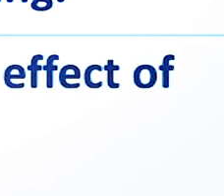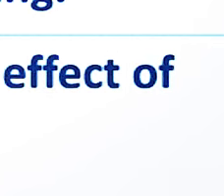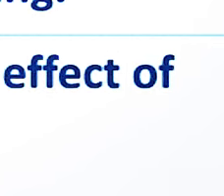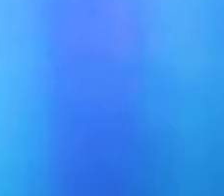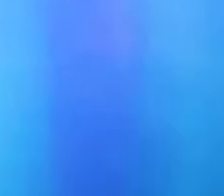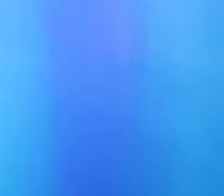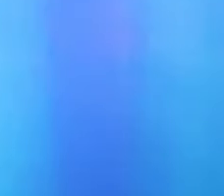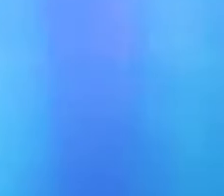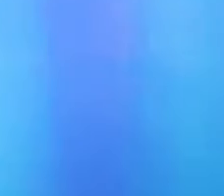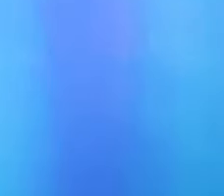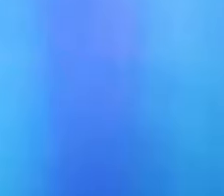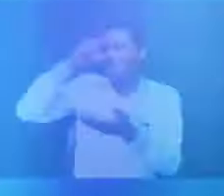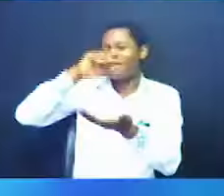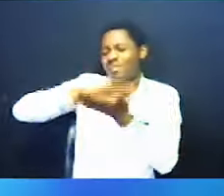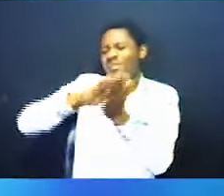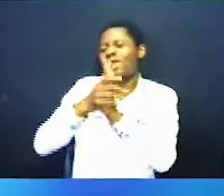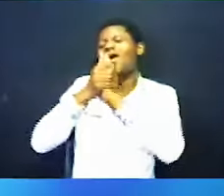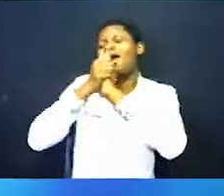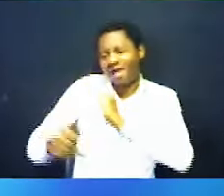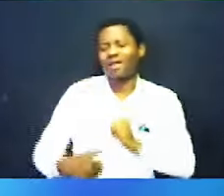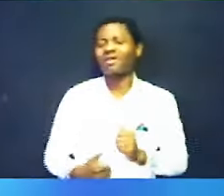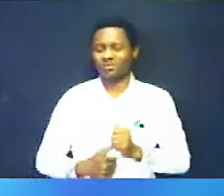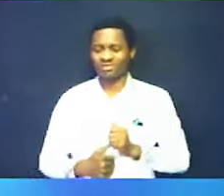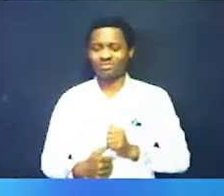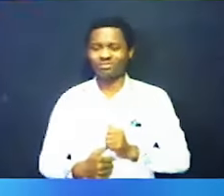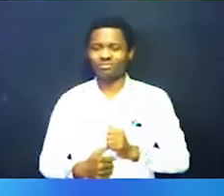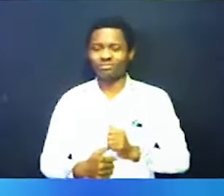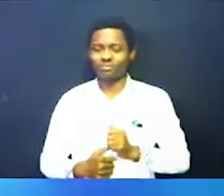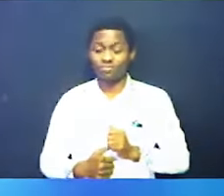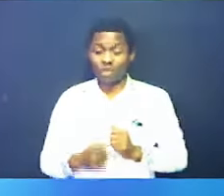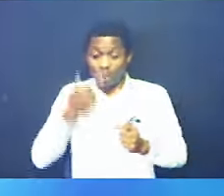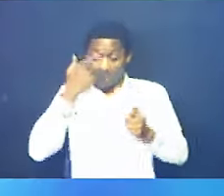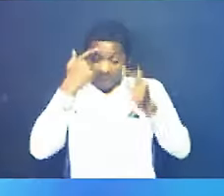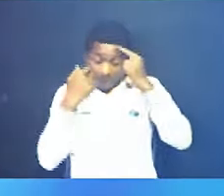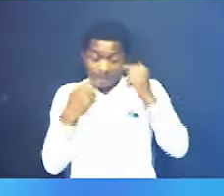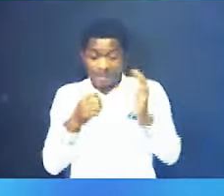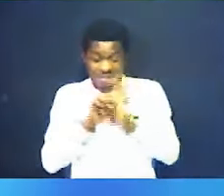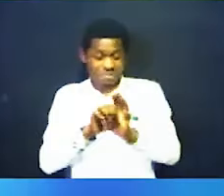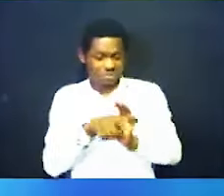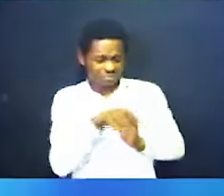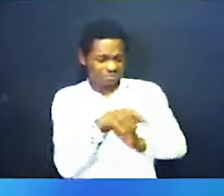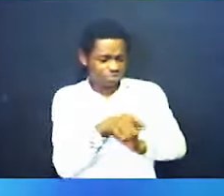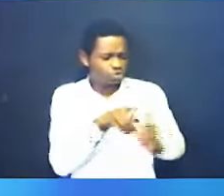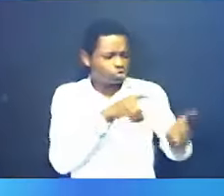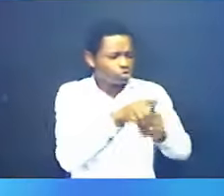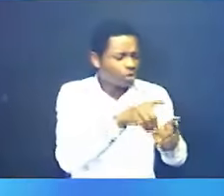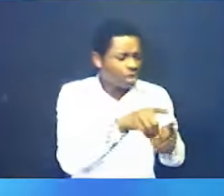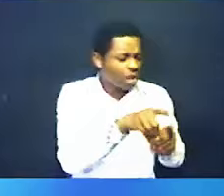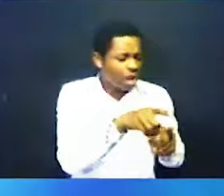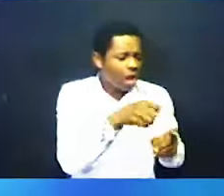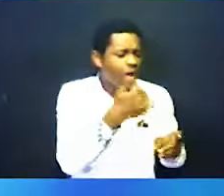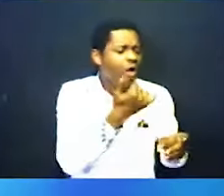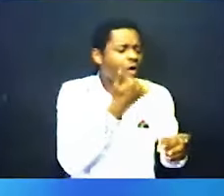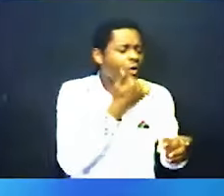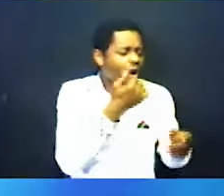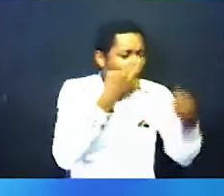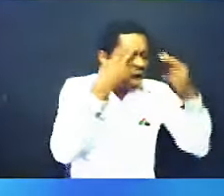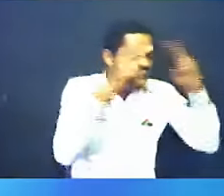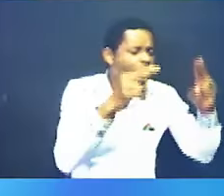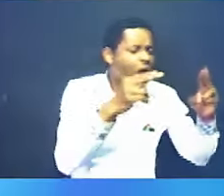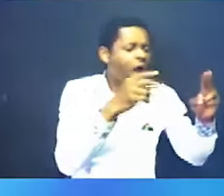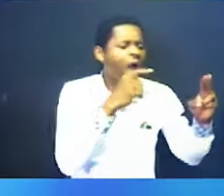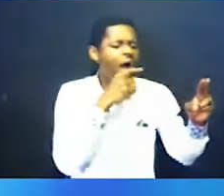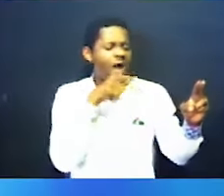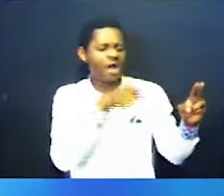Because you know now that when you did it that way, this was the effect. Now you don't do it in